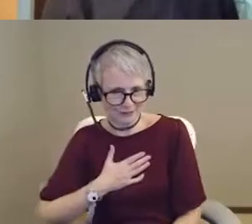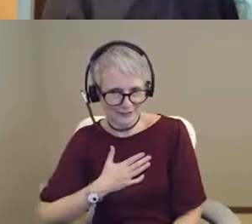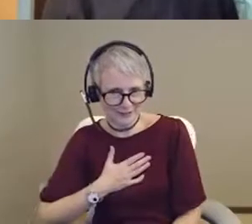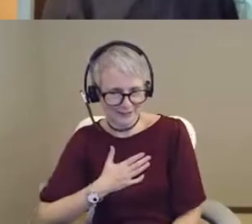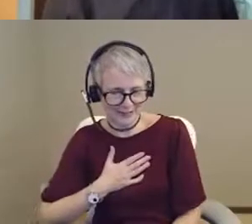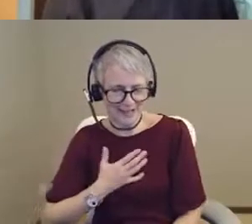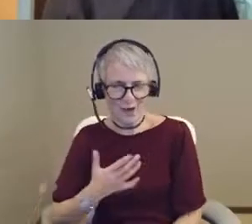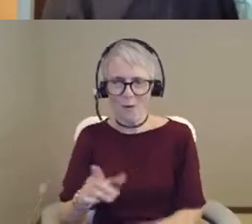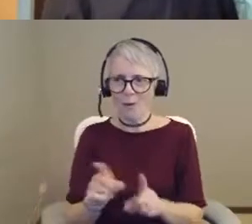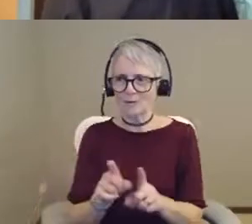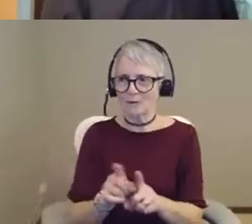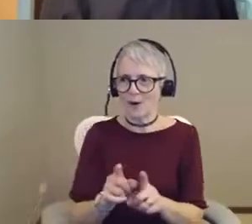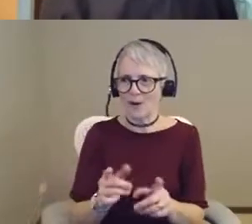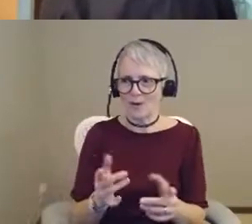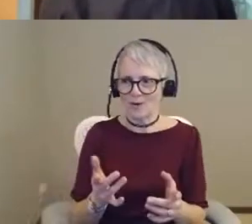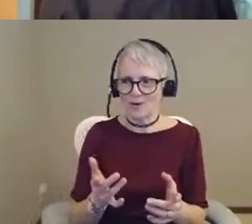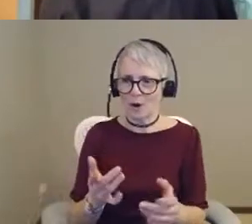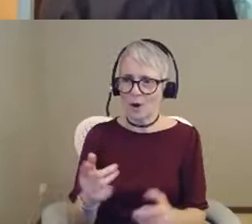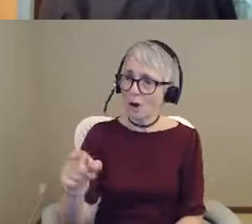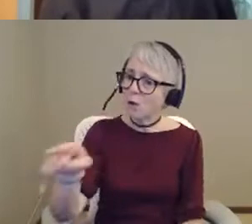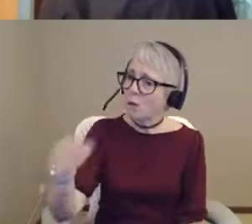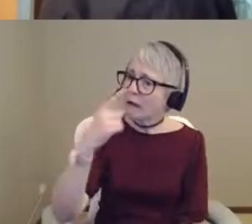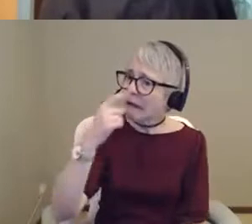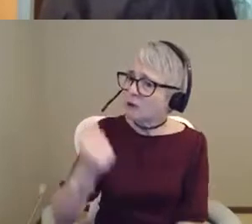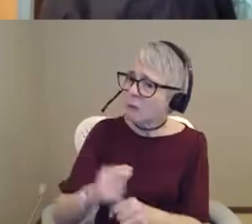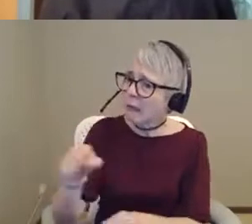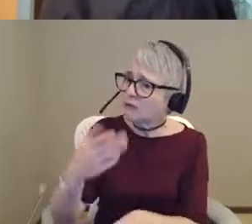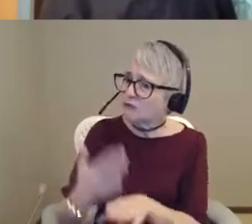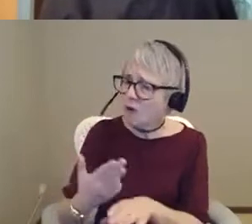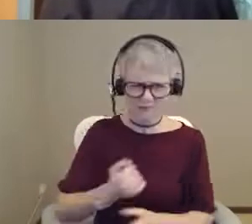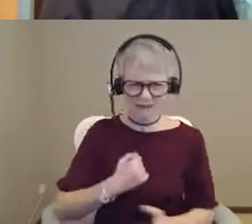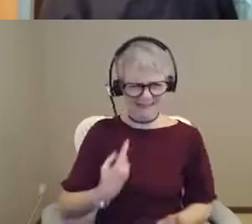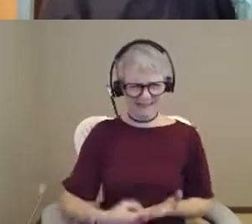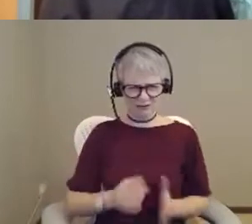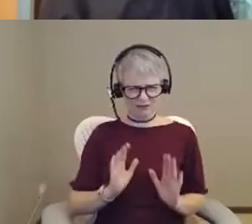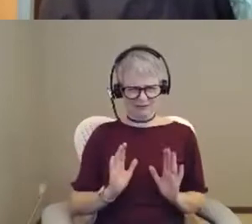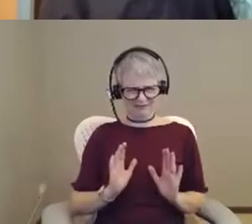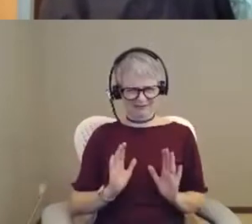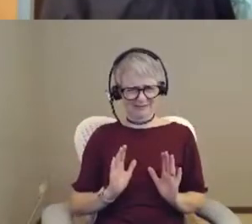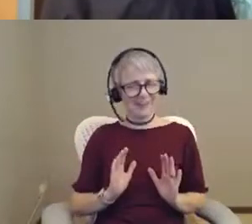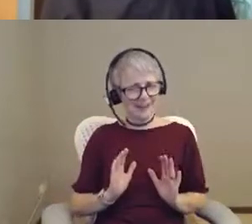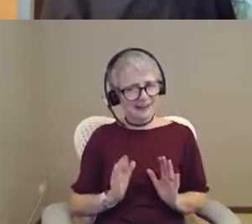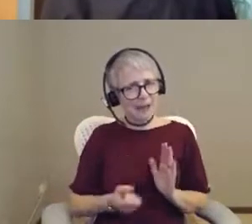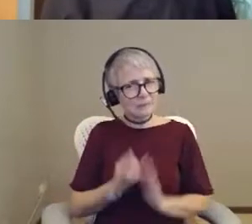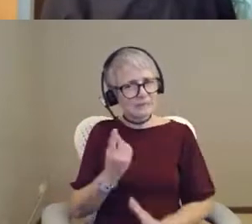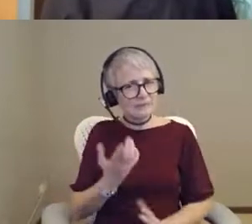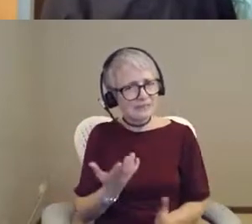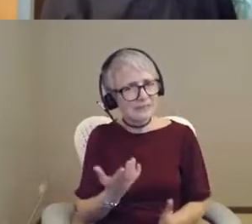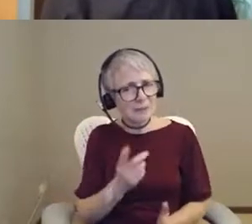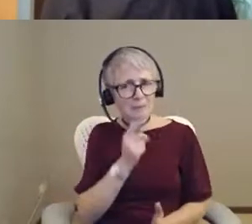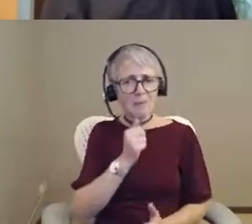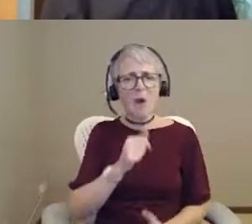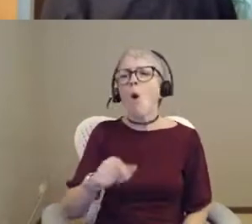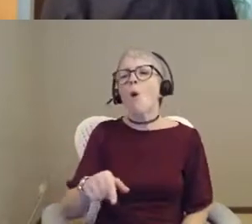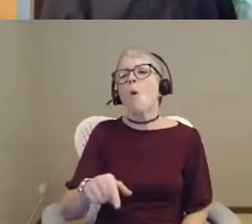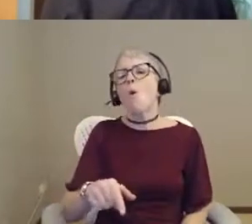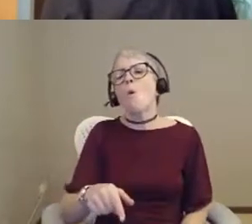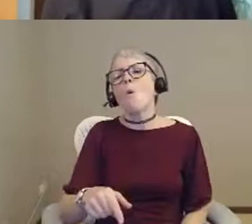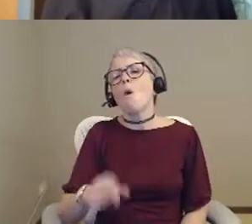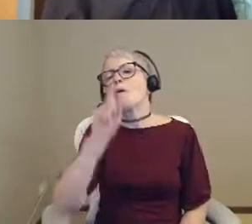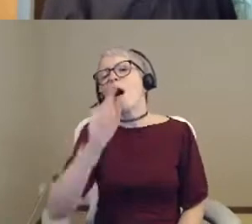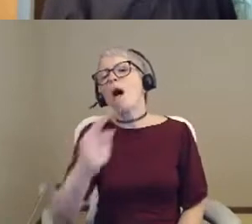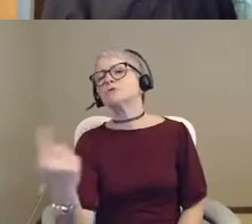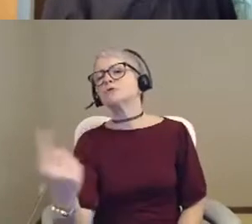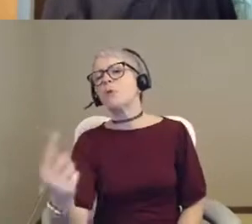to decide who's capable of doing a certain job. That's one of the things I find so often is people saying, well, nobody could do this job if